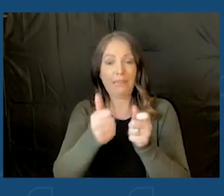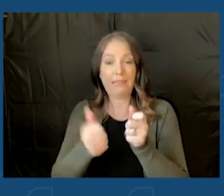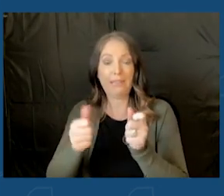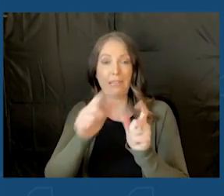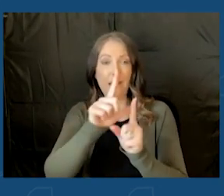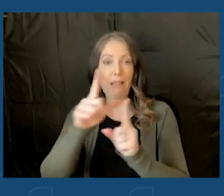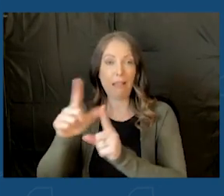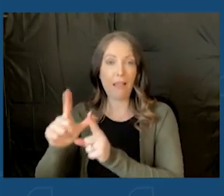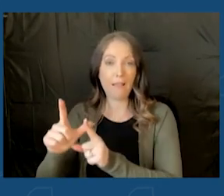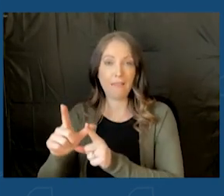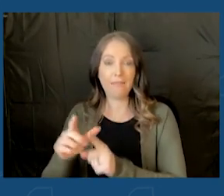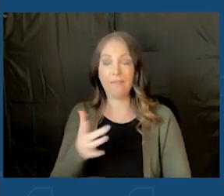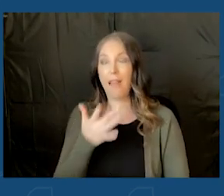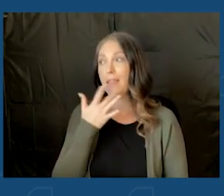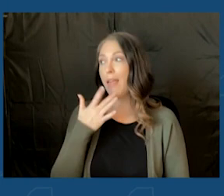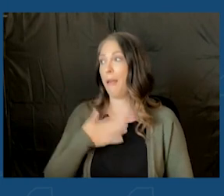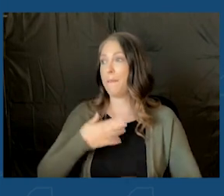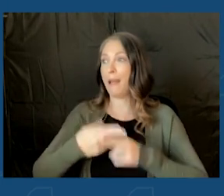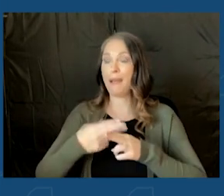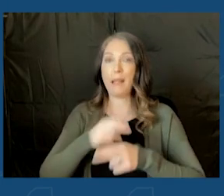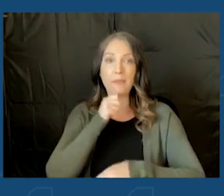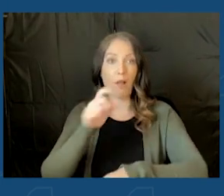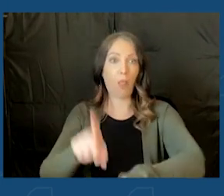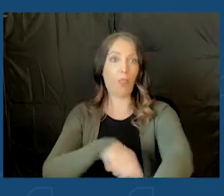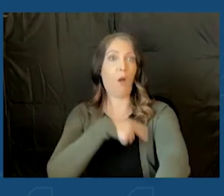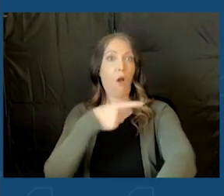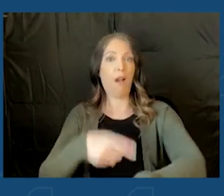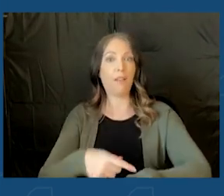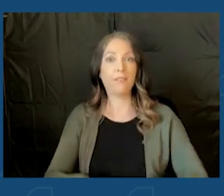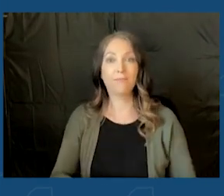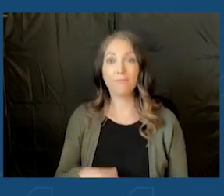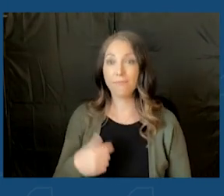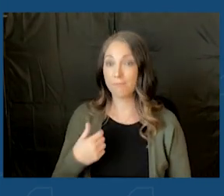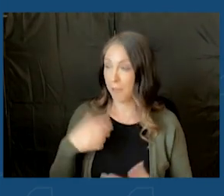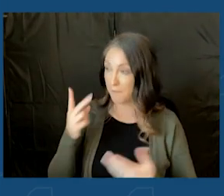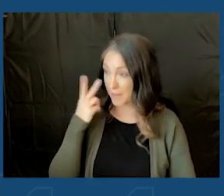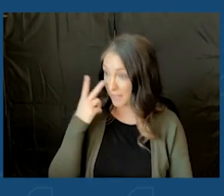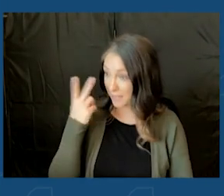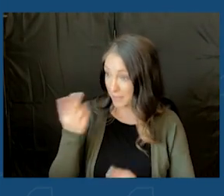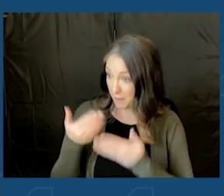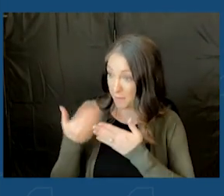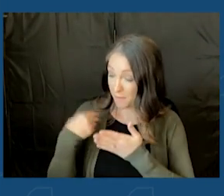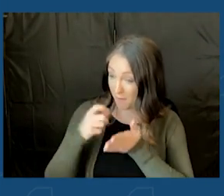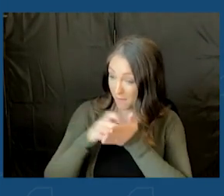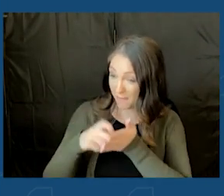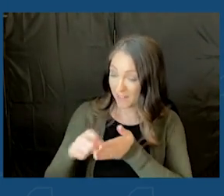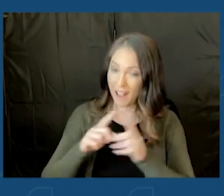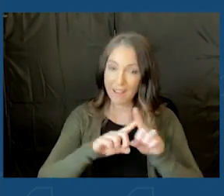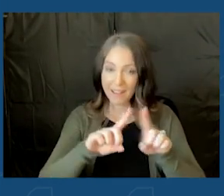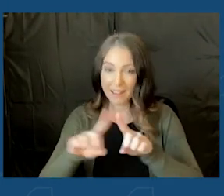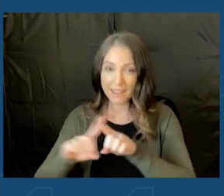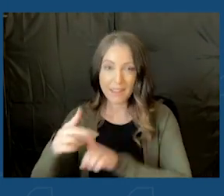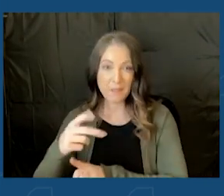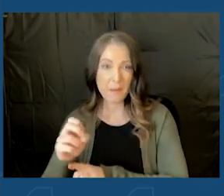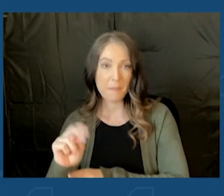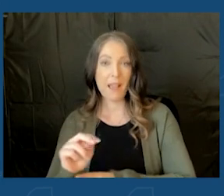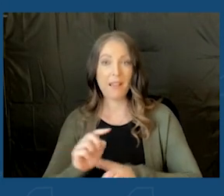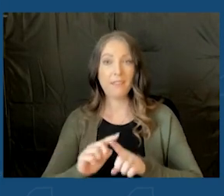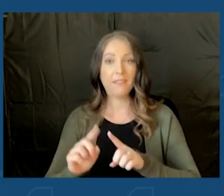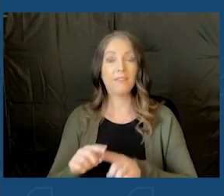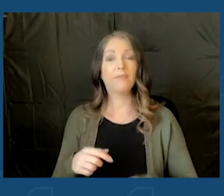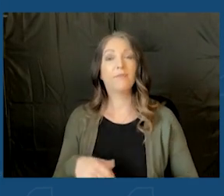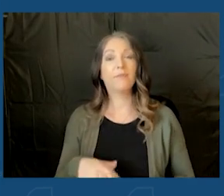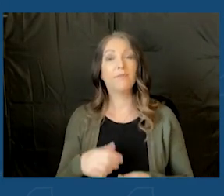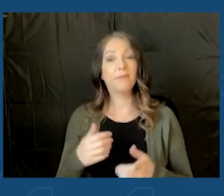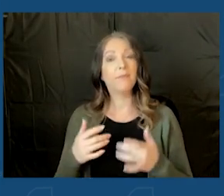real long. I've seen you do this before, Yeah, different pens. The most thing I admire is your small talk, but as you sign